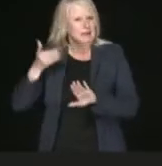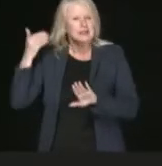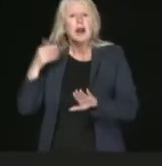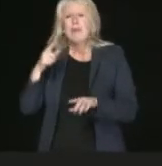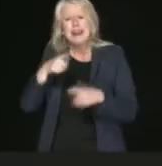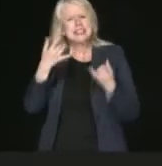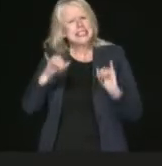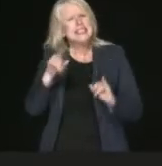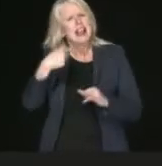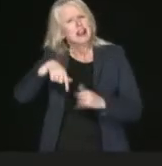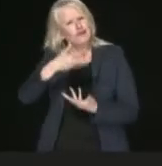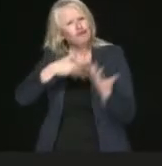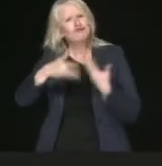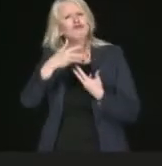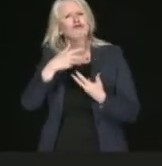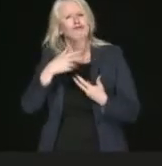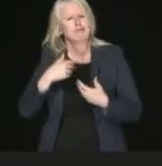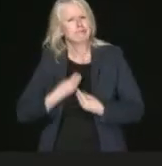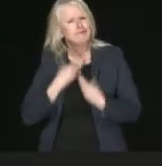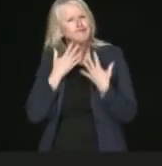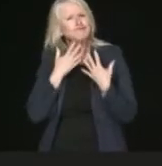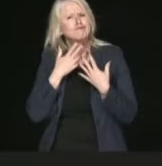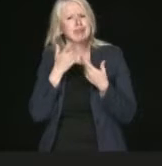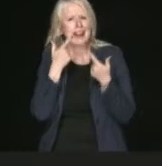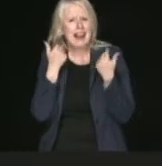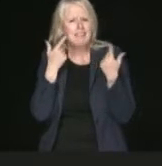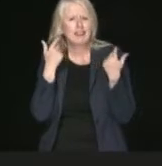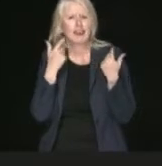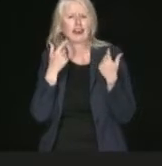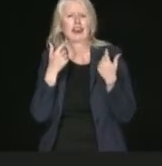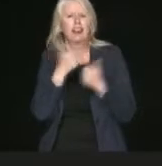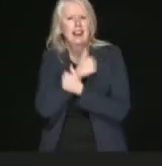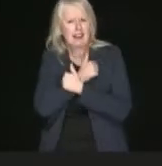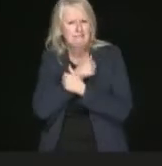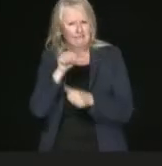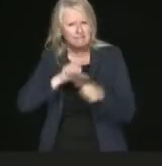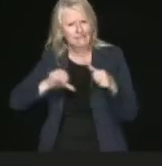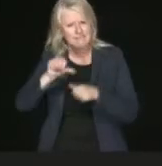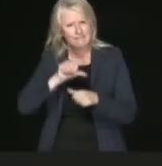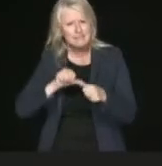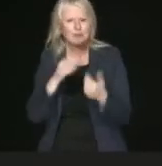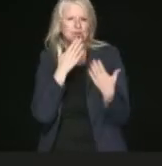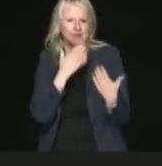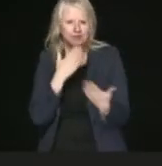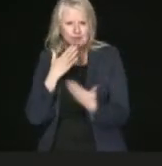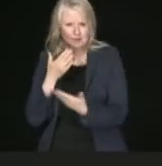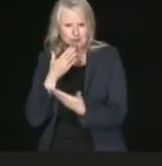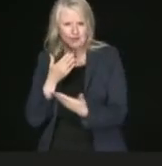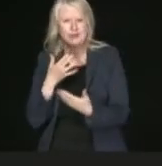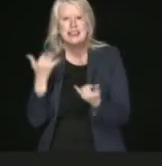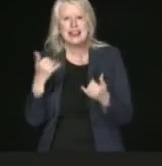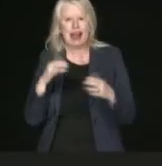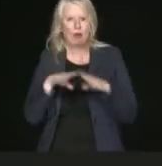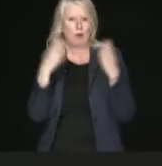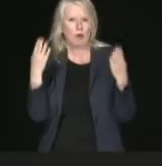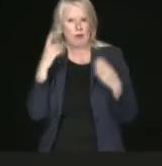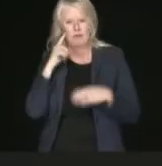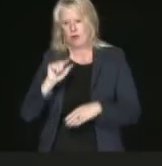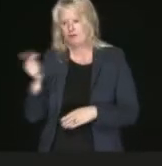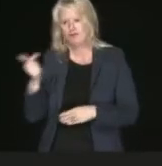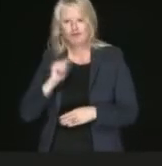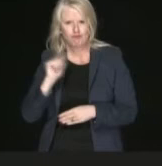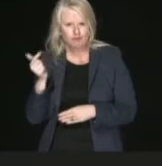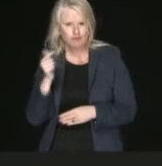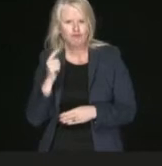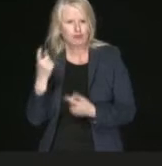joy, laughter, and love. Thank you, everyone. Thank you, Prime Minister. We'll now open the floor for questions. You can go to the phone line. One question, one